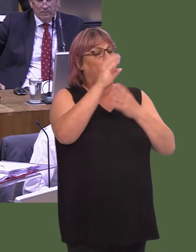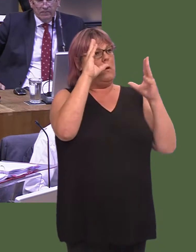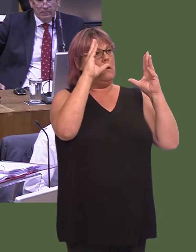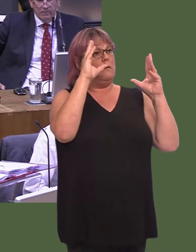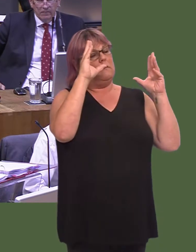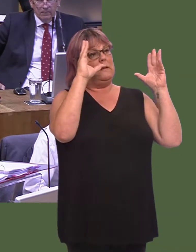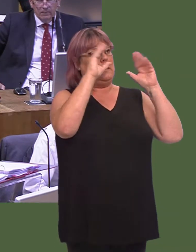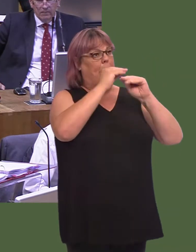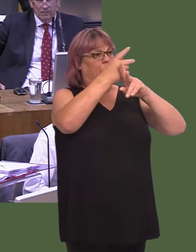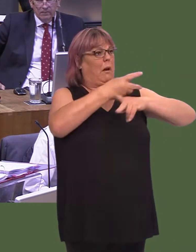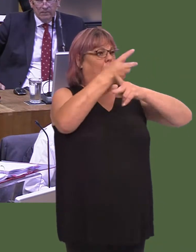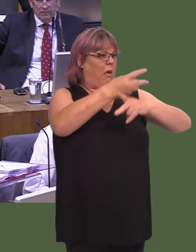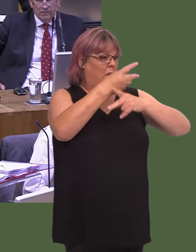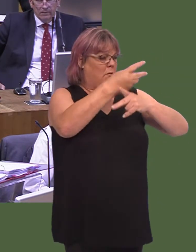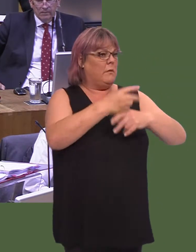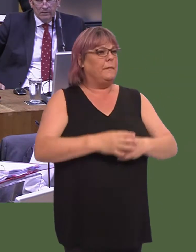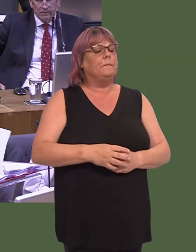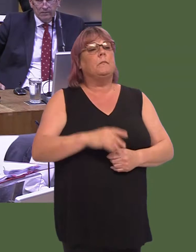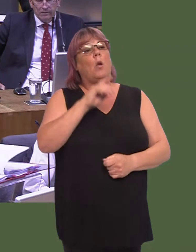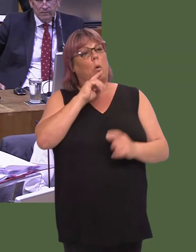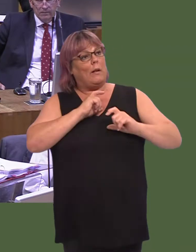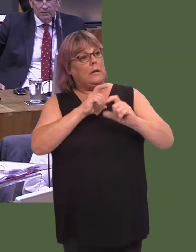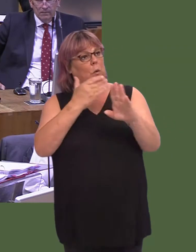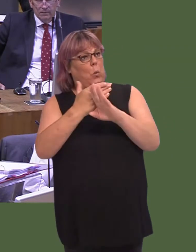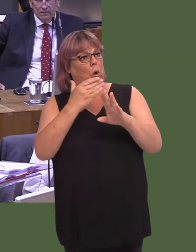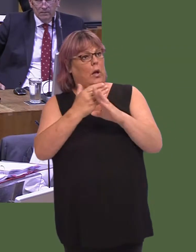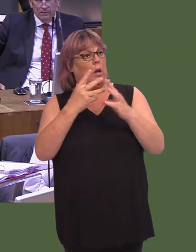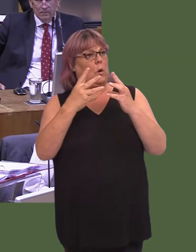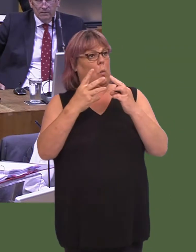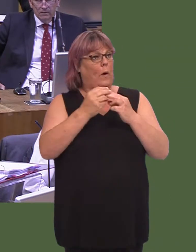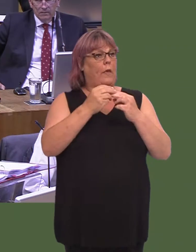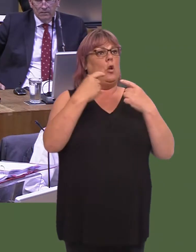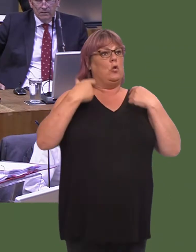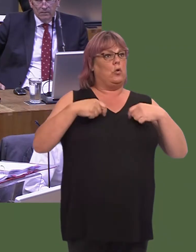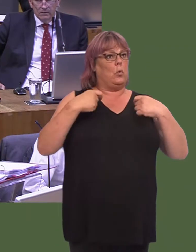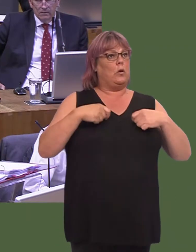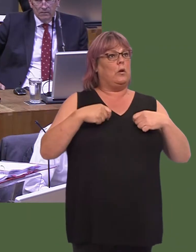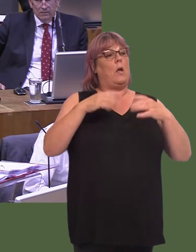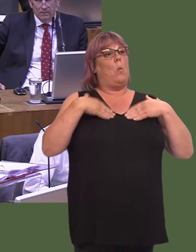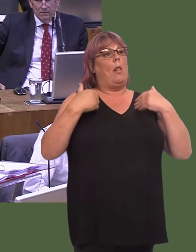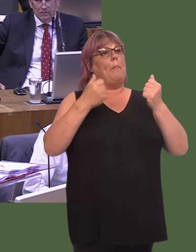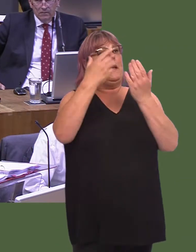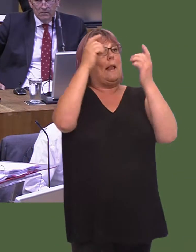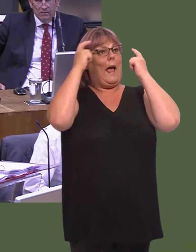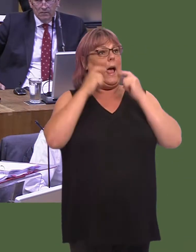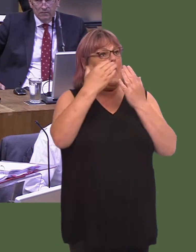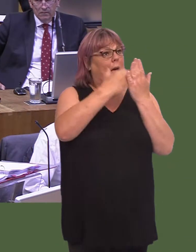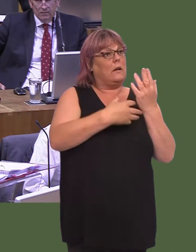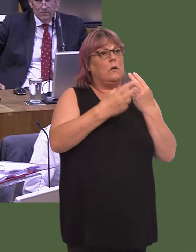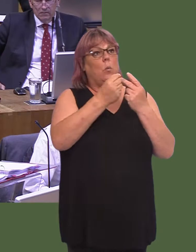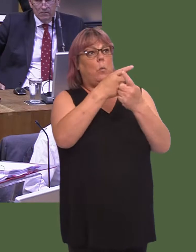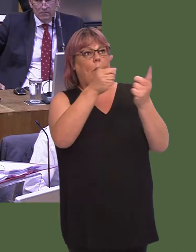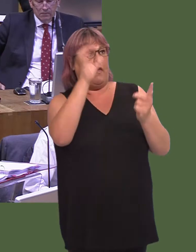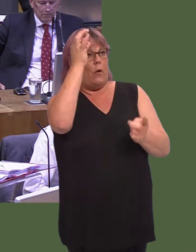funding to pay a higher rate for sleep-in cover. We will, of course, continue to work using, for example, the Social Services and Wellbeing Act with the